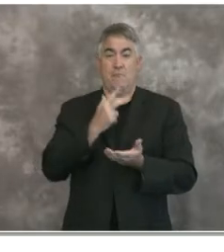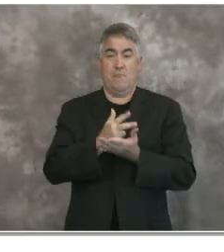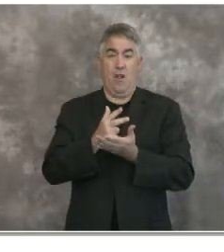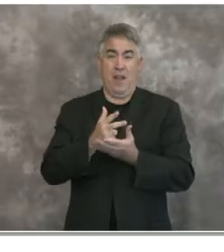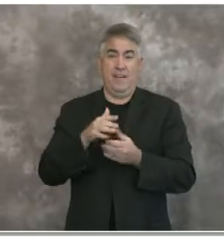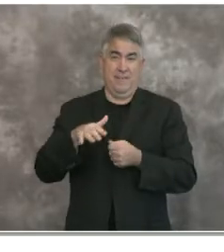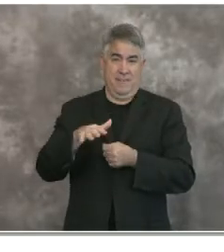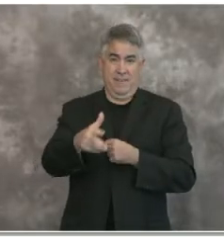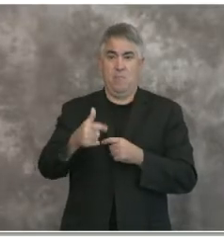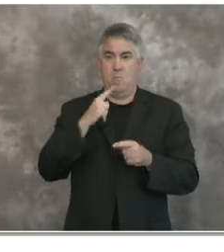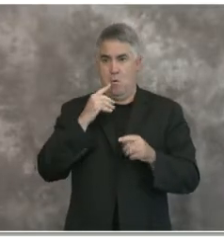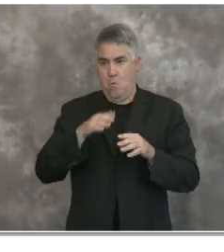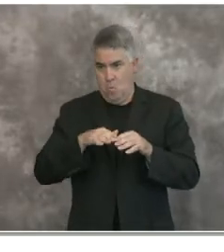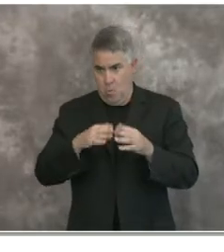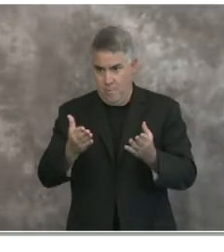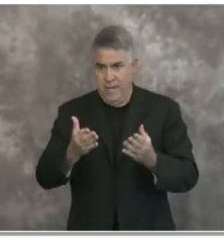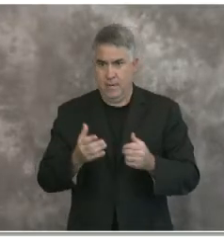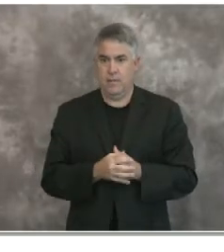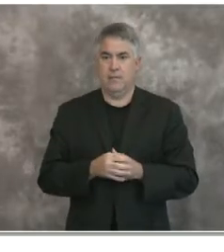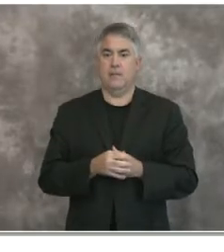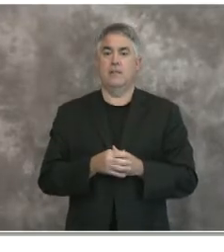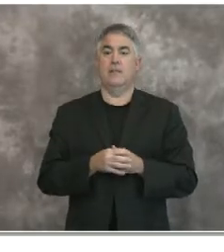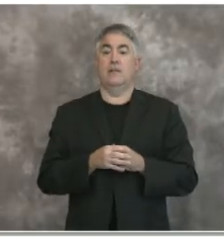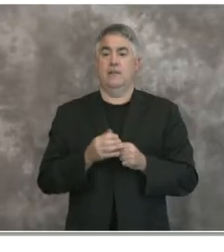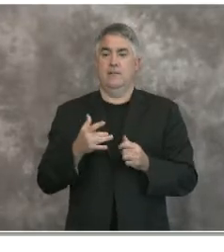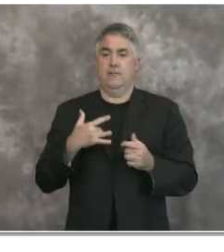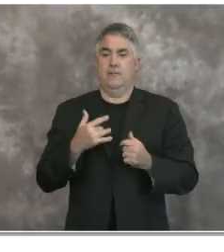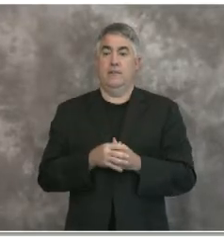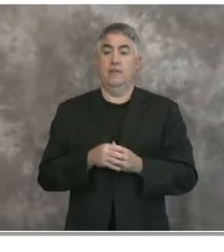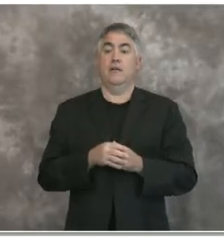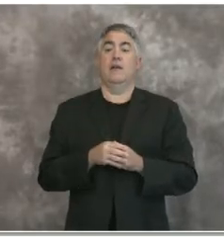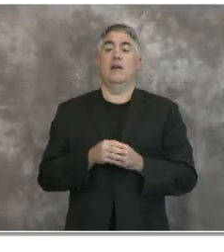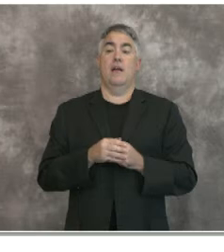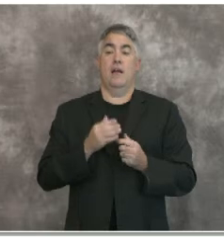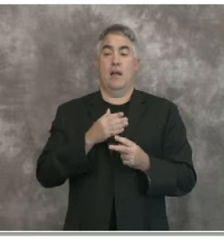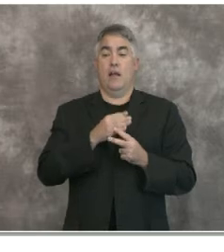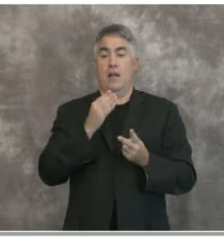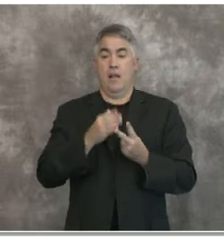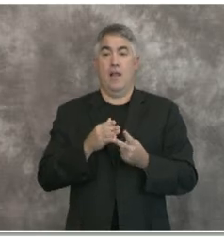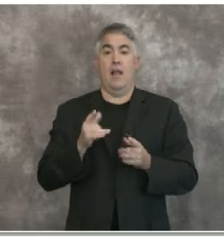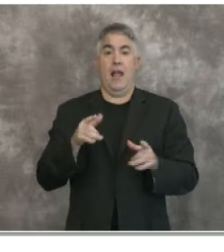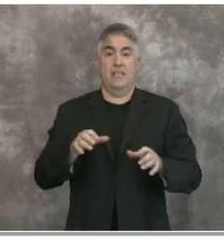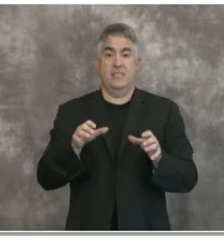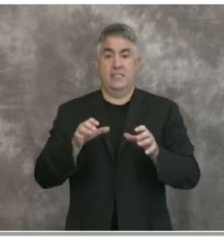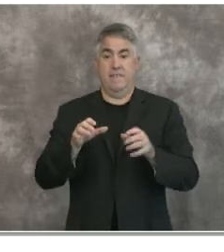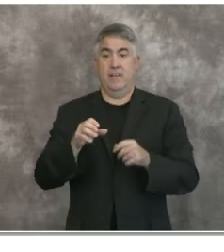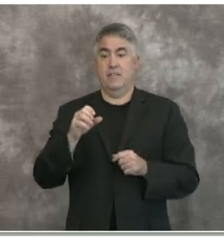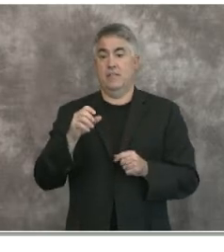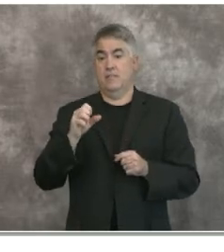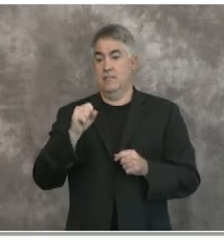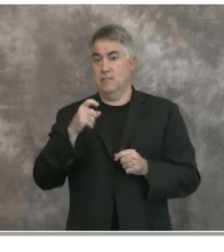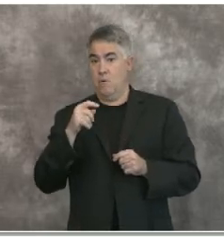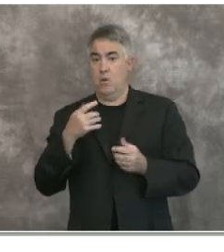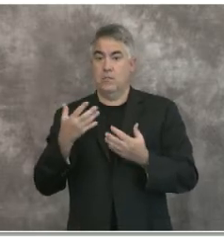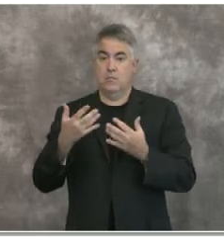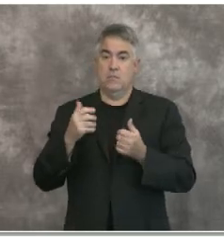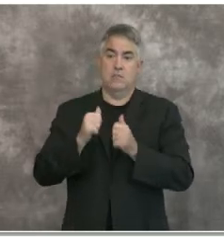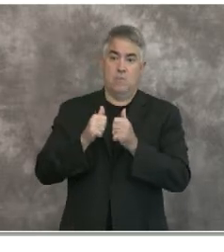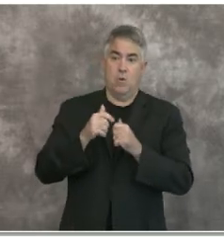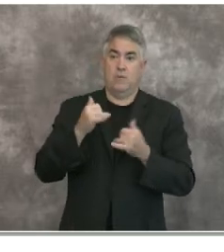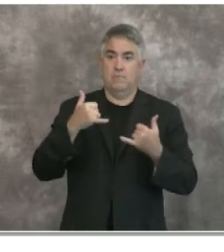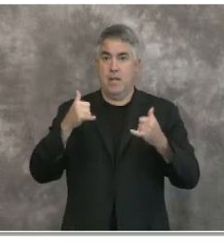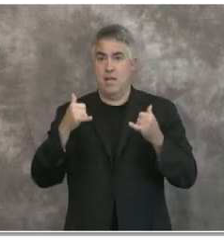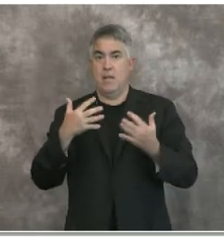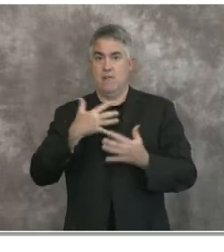local jurisdictions are free to open their beach parking lots and allow active sports and active recreation with